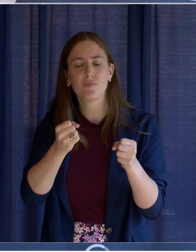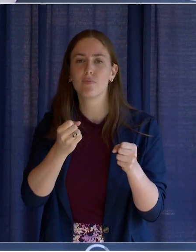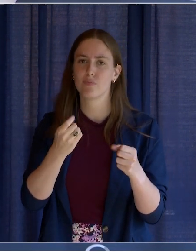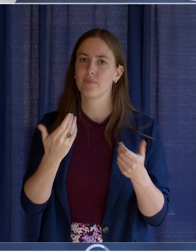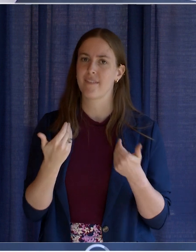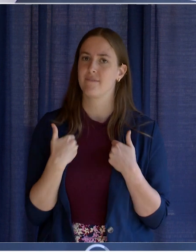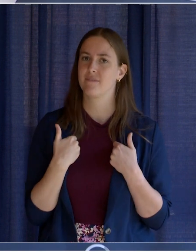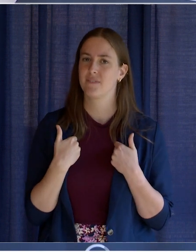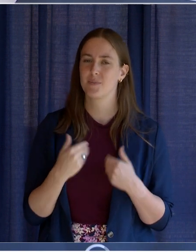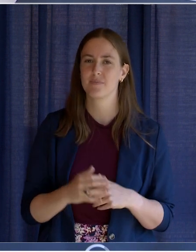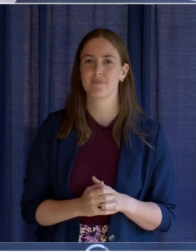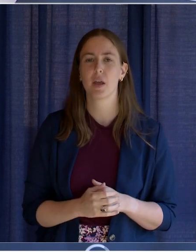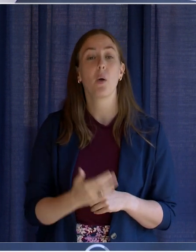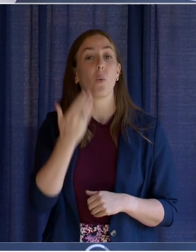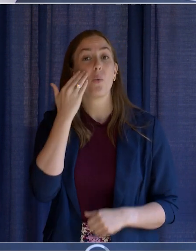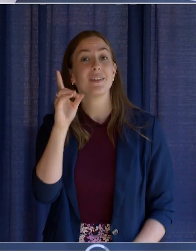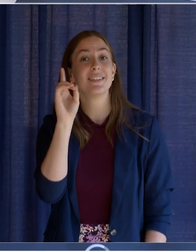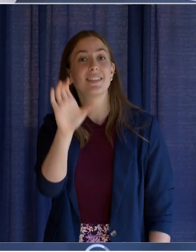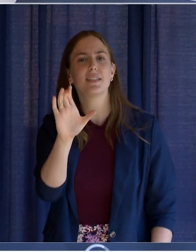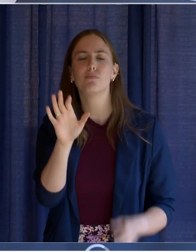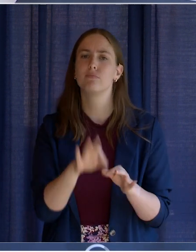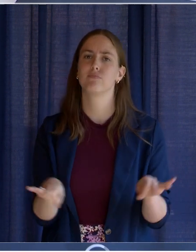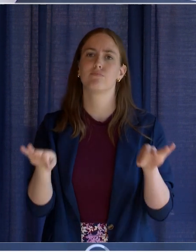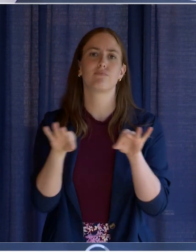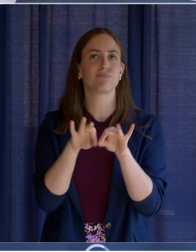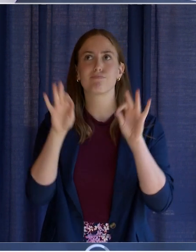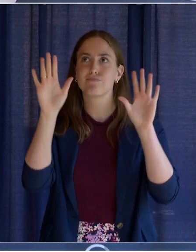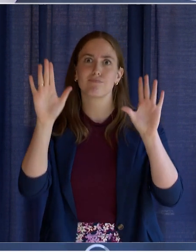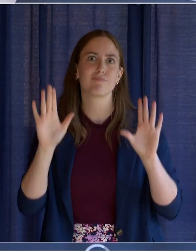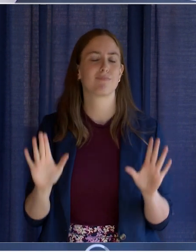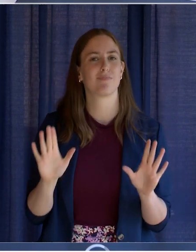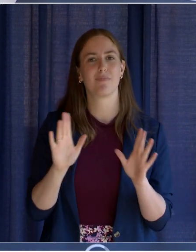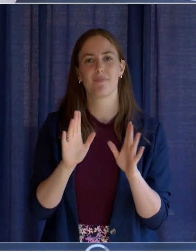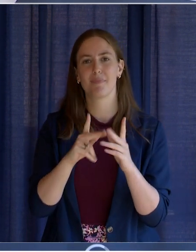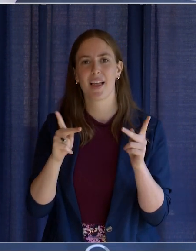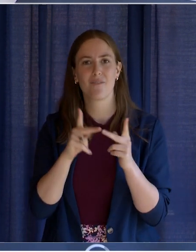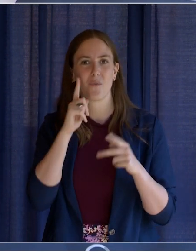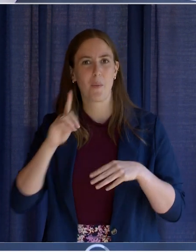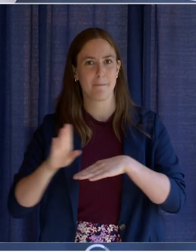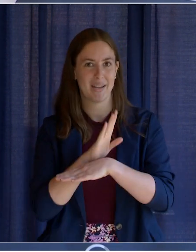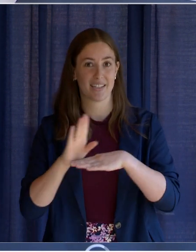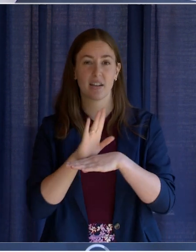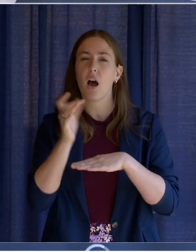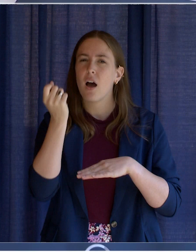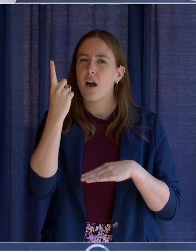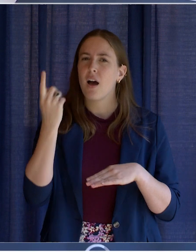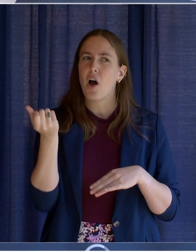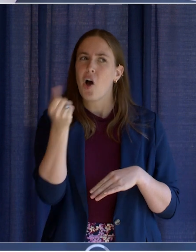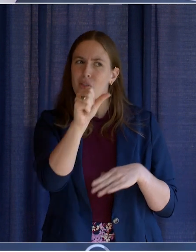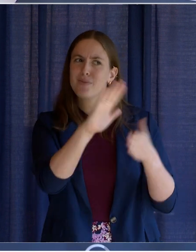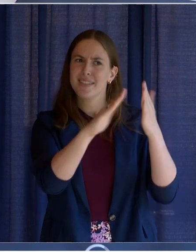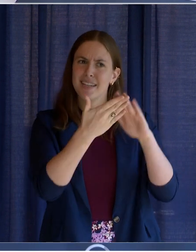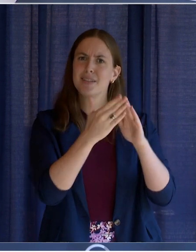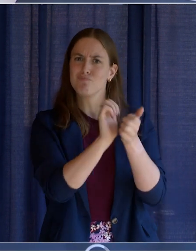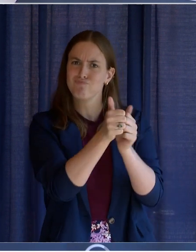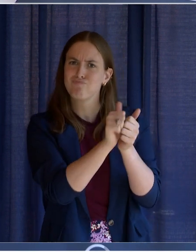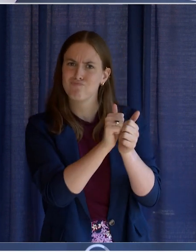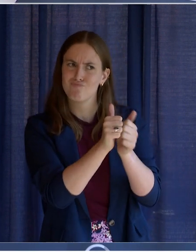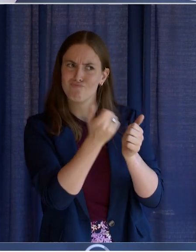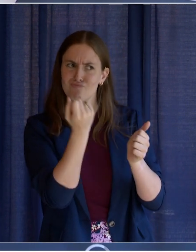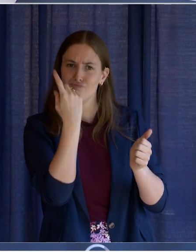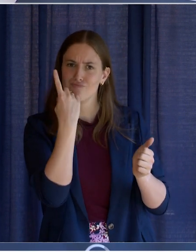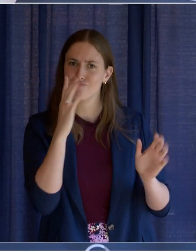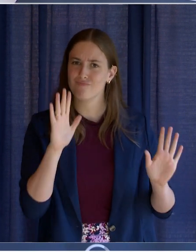is an incredible place to do business, but we also know, as the mayor said, there's a lot of competition out there. So it's vital that we use